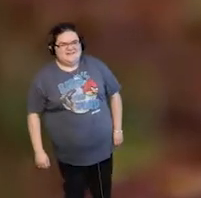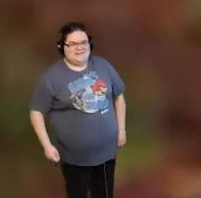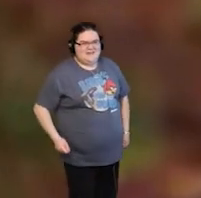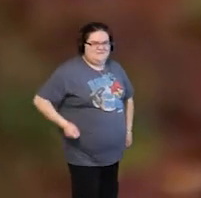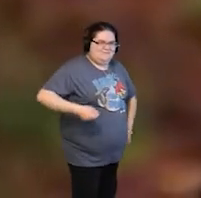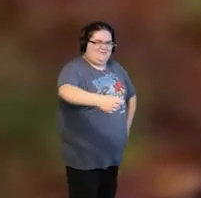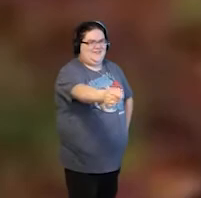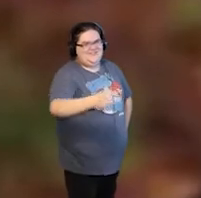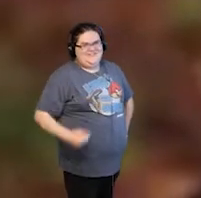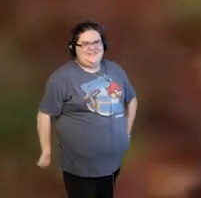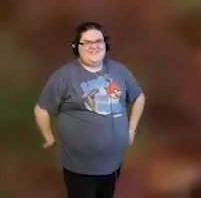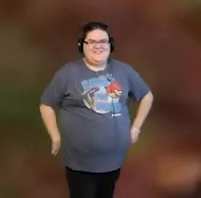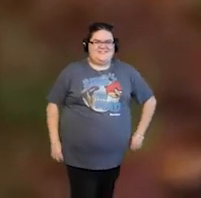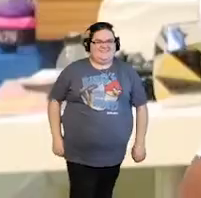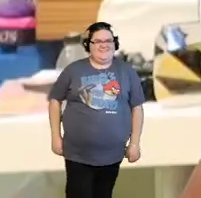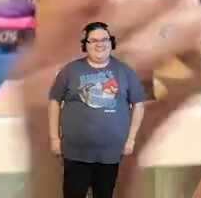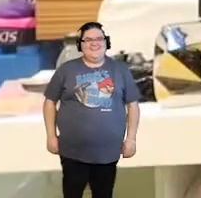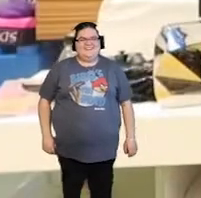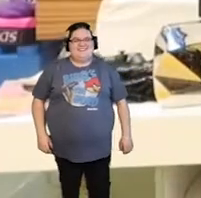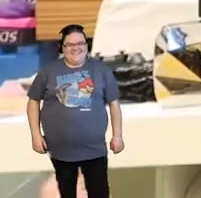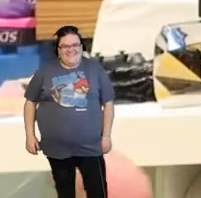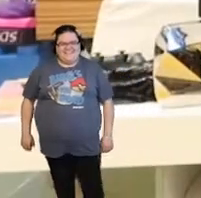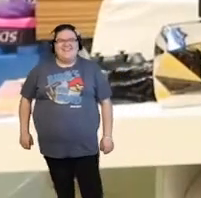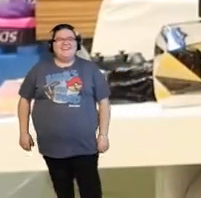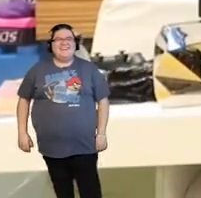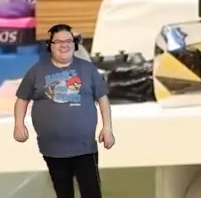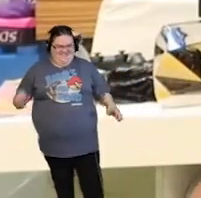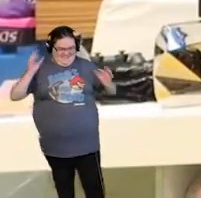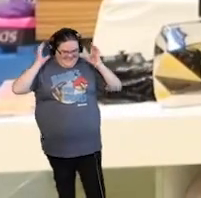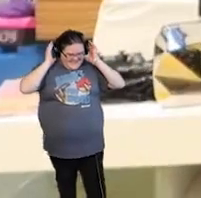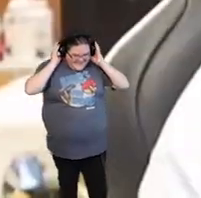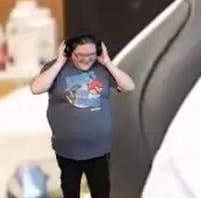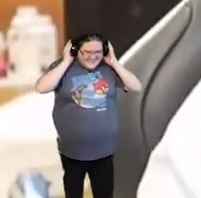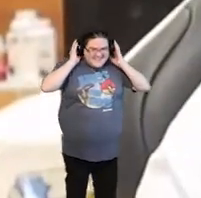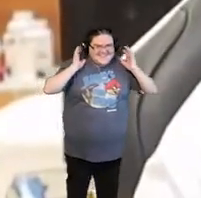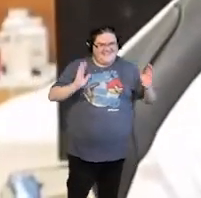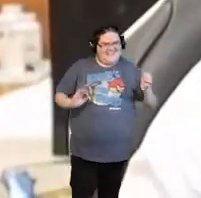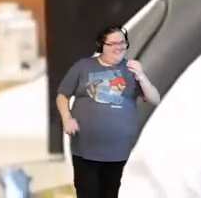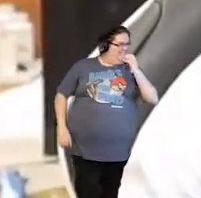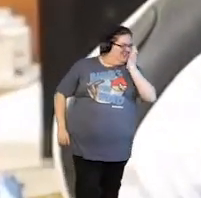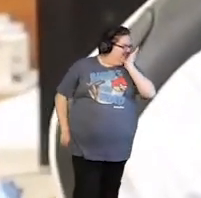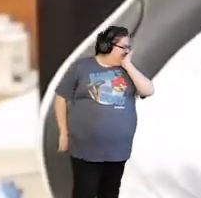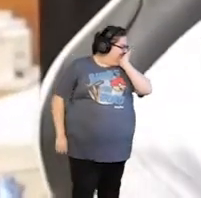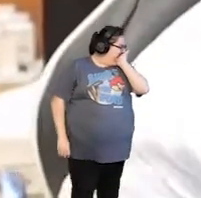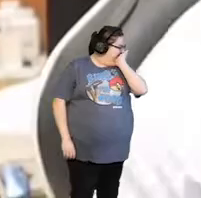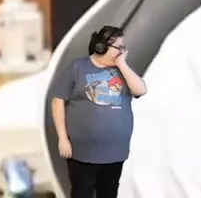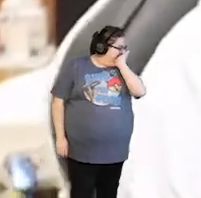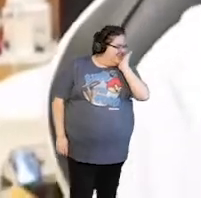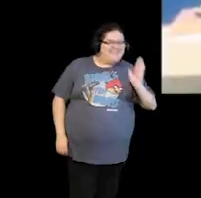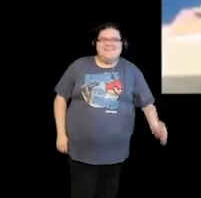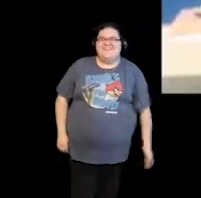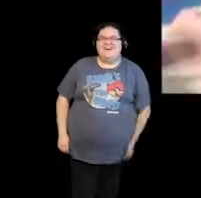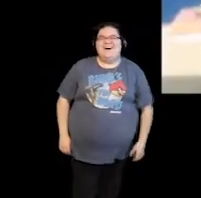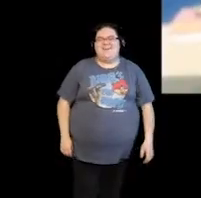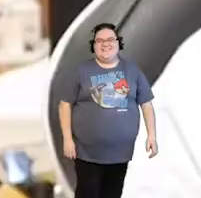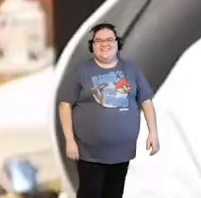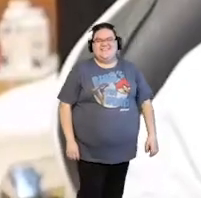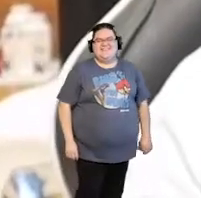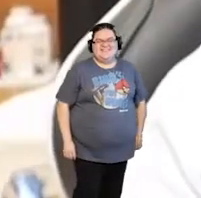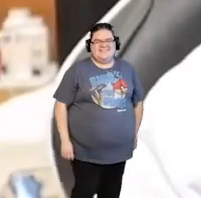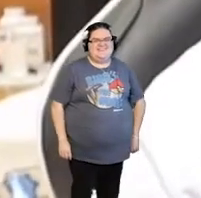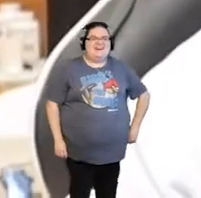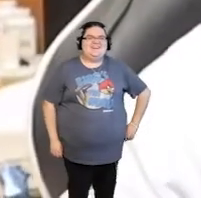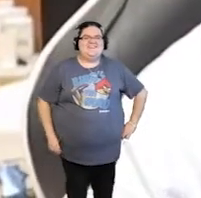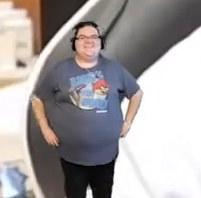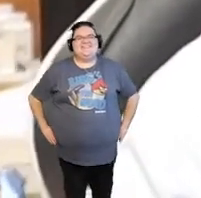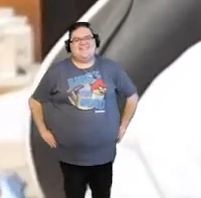Yeah, finally, revenge. Bitch. What? Bob, I was his fucking slave. Is that not revenge? Come on. No. It's good